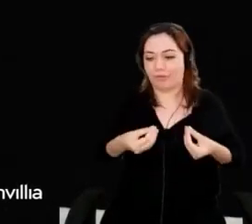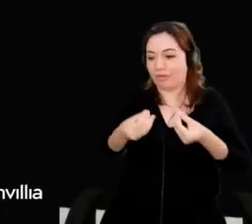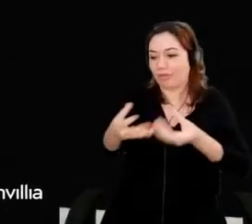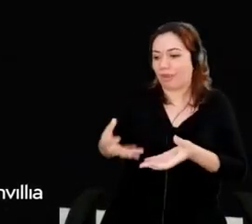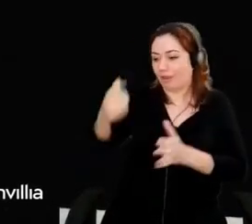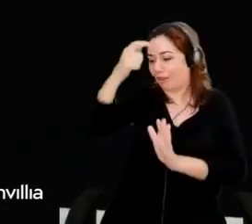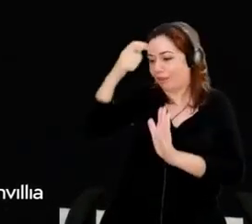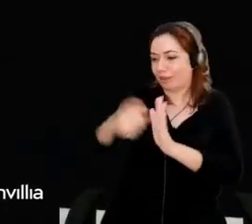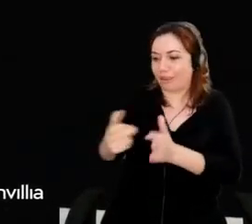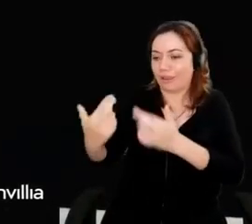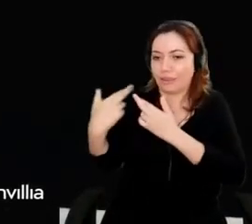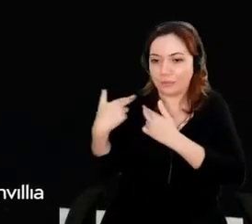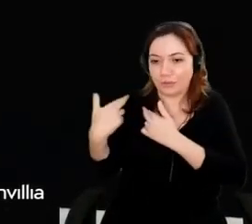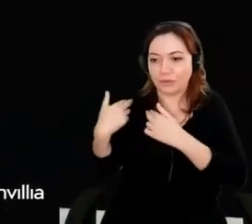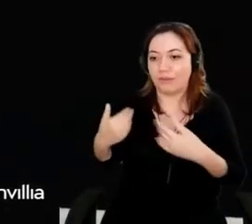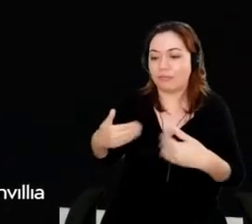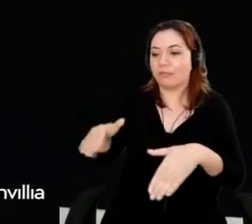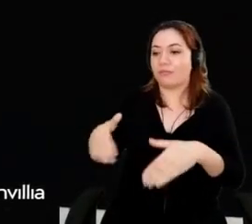happening.